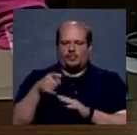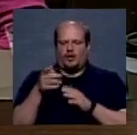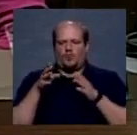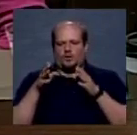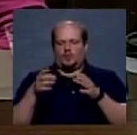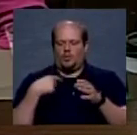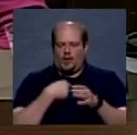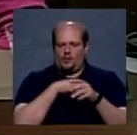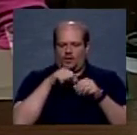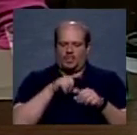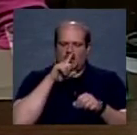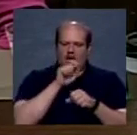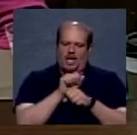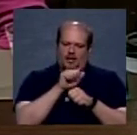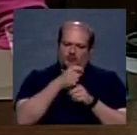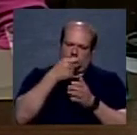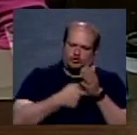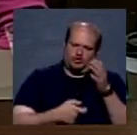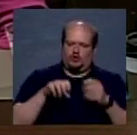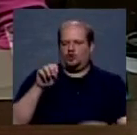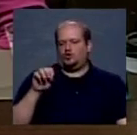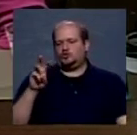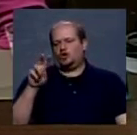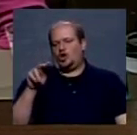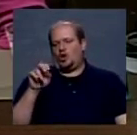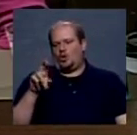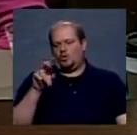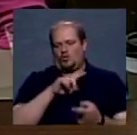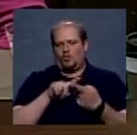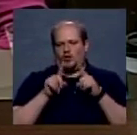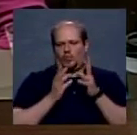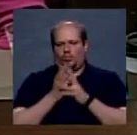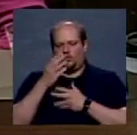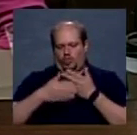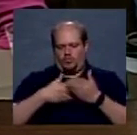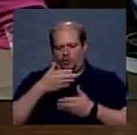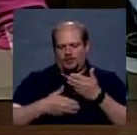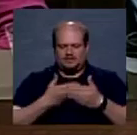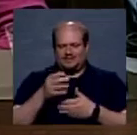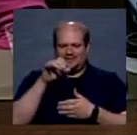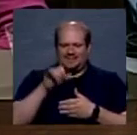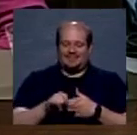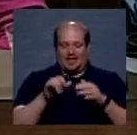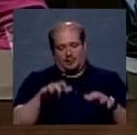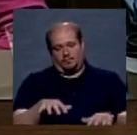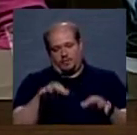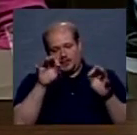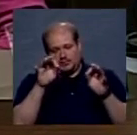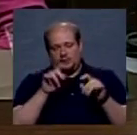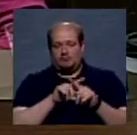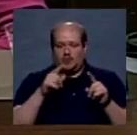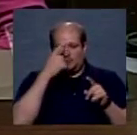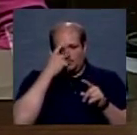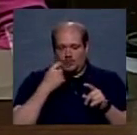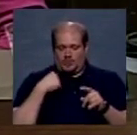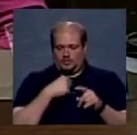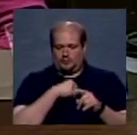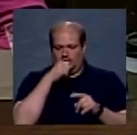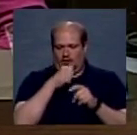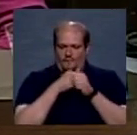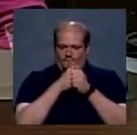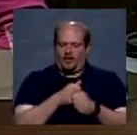to actually charge that owner is once we go through the process. Now, that got picked up, but because we didn't go through